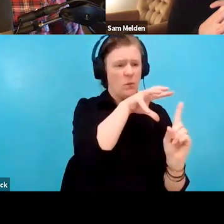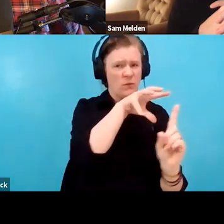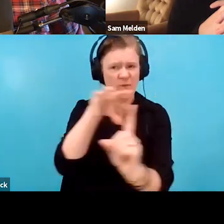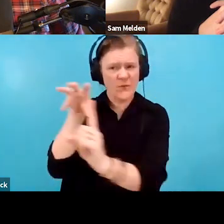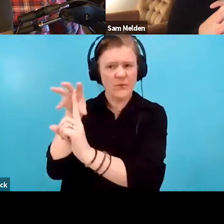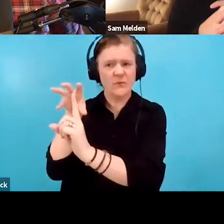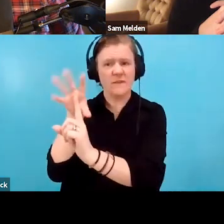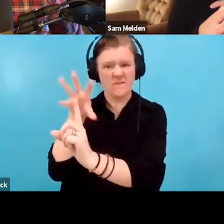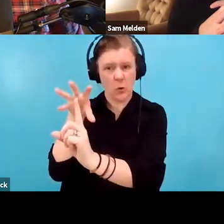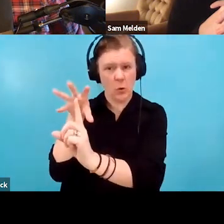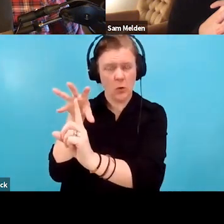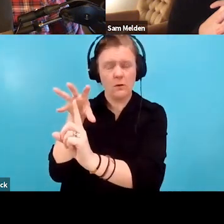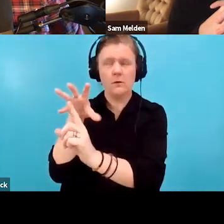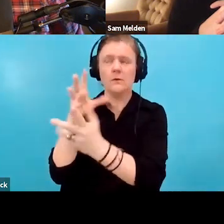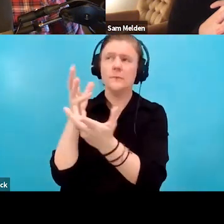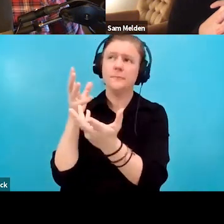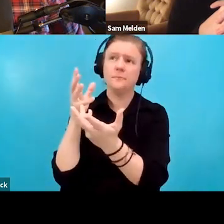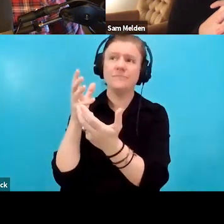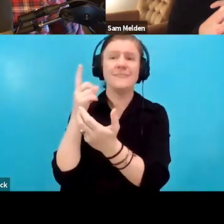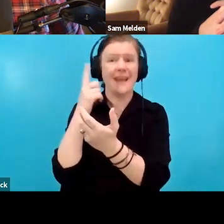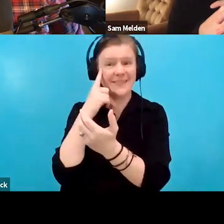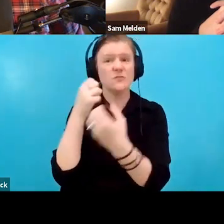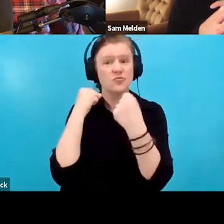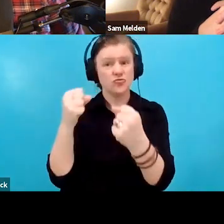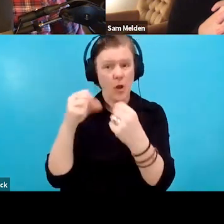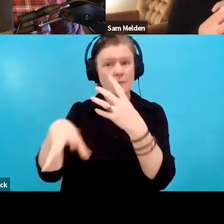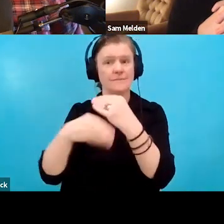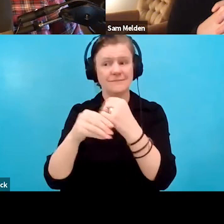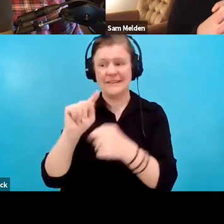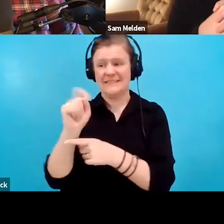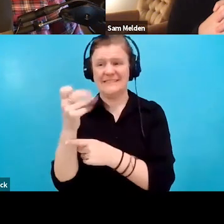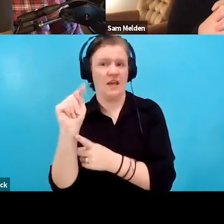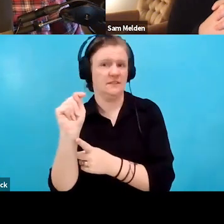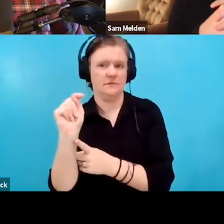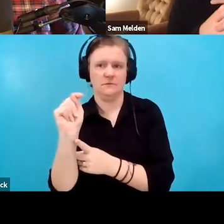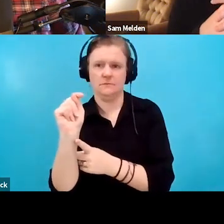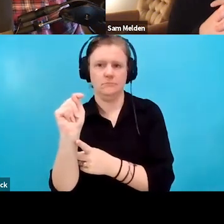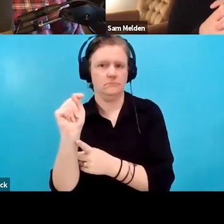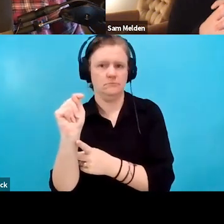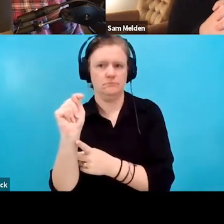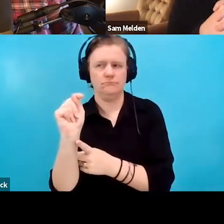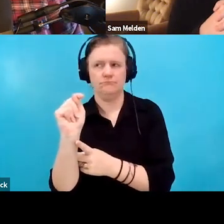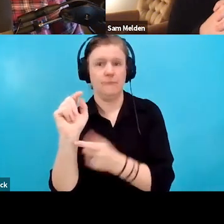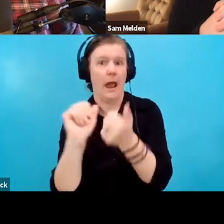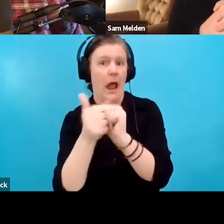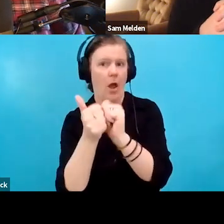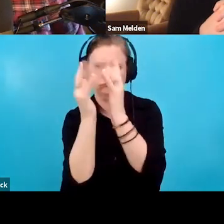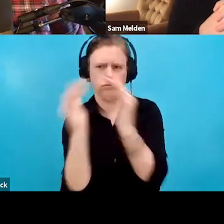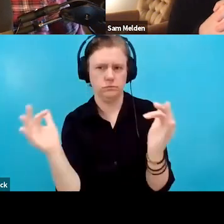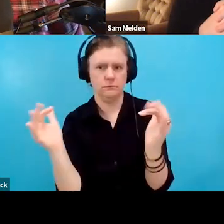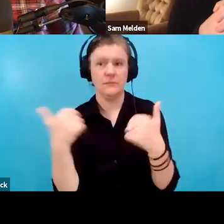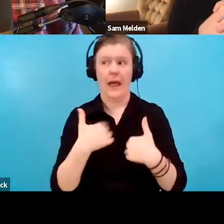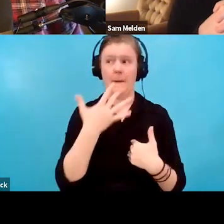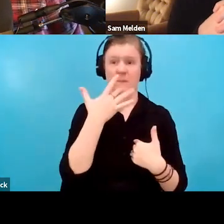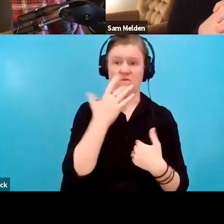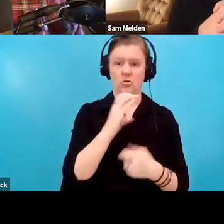would suggest trying to add text into that video in whatever form you can. I prefer closed captions